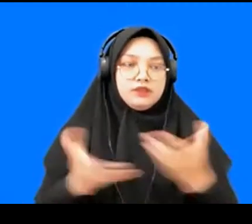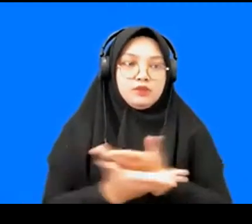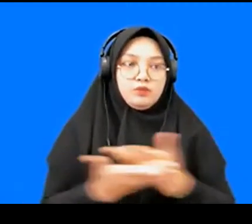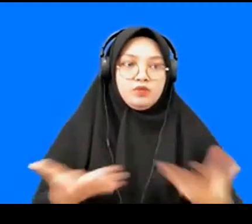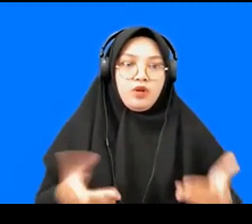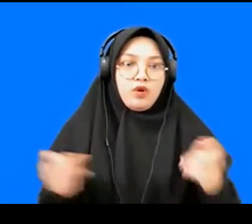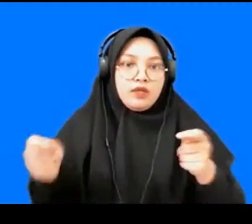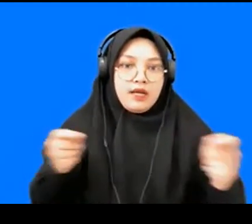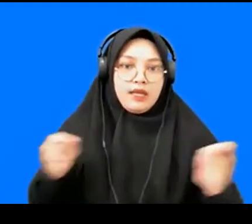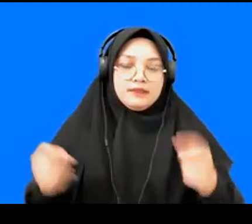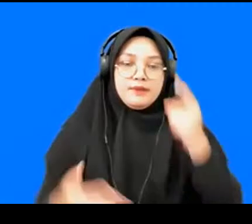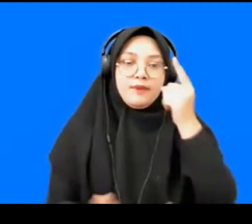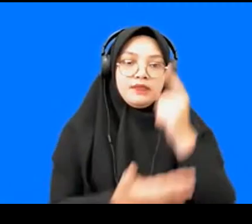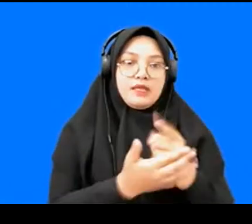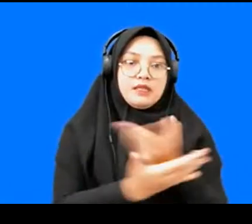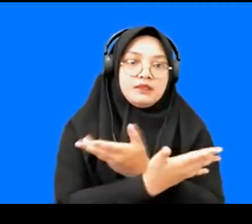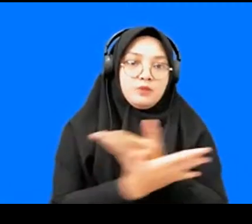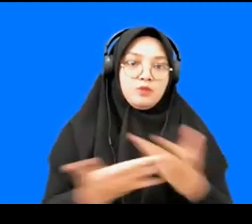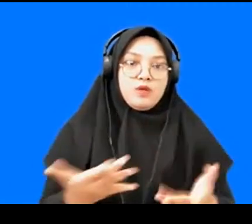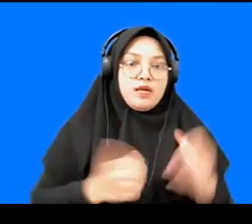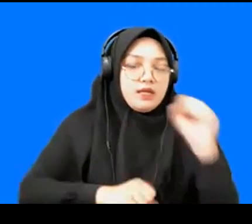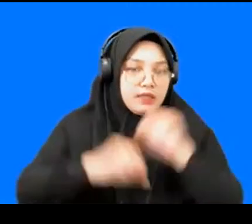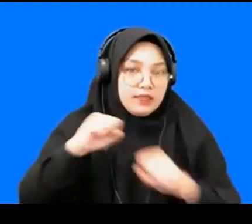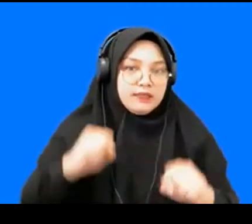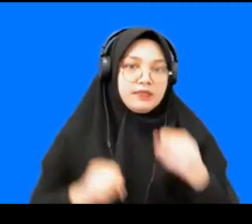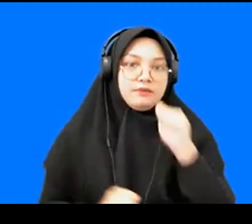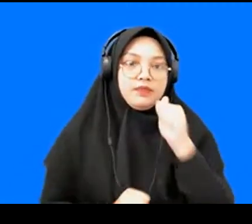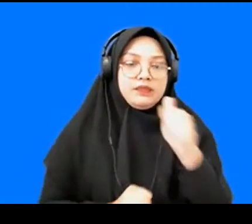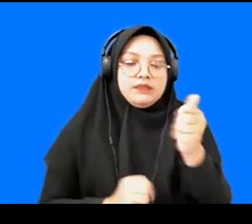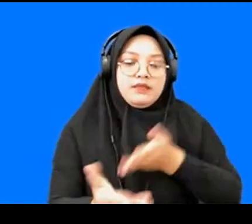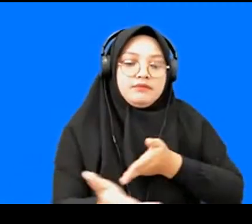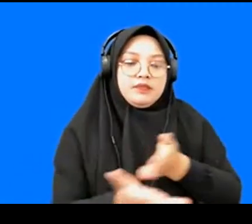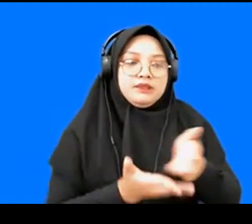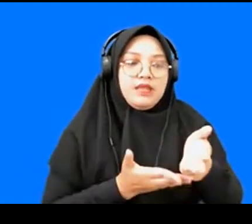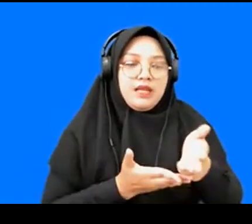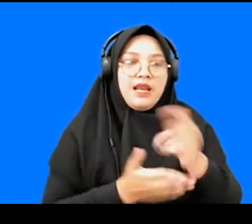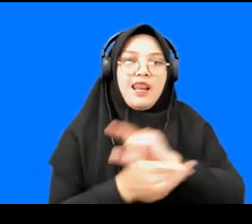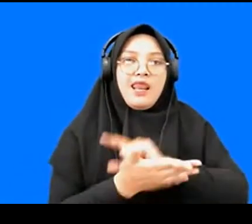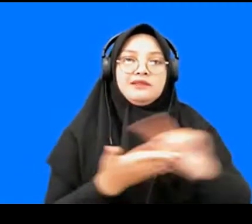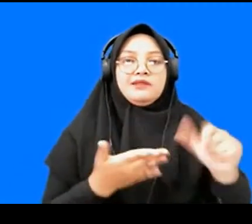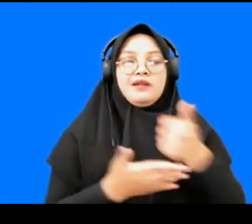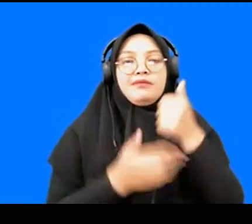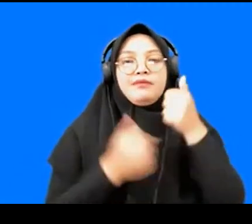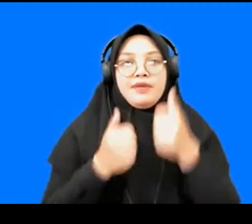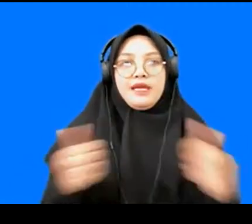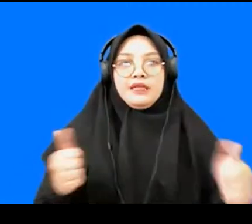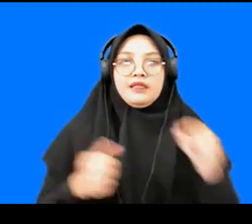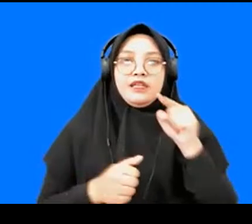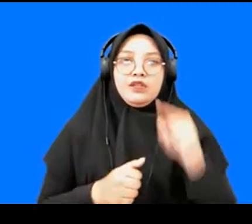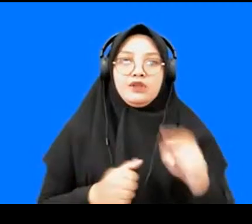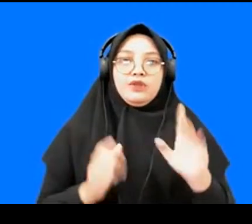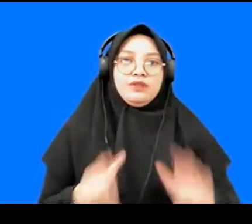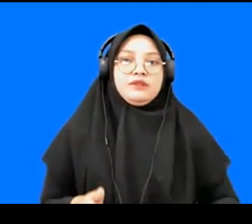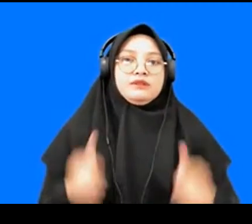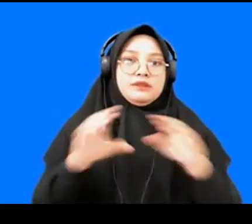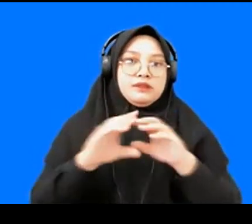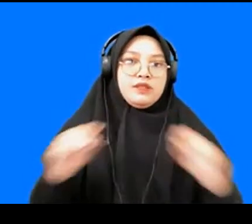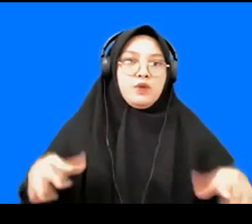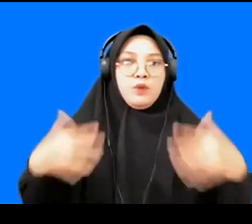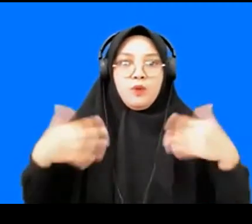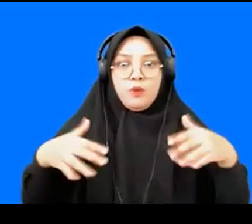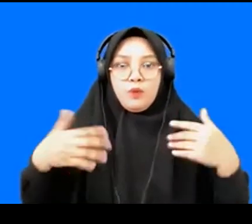event happen again. It's not the one-off event, it's a continuous struggle. And see you again soon. Thank you very much.